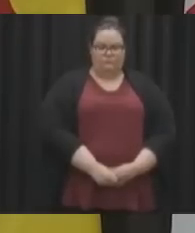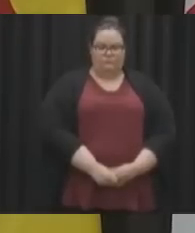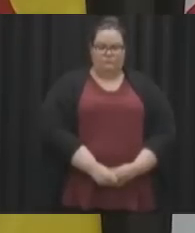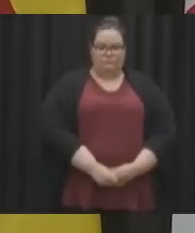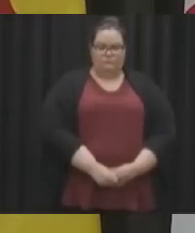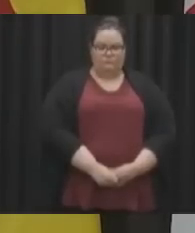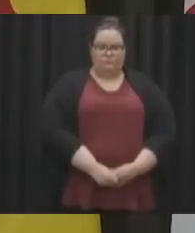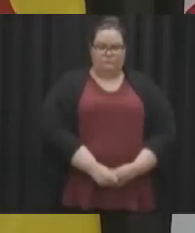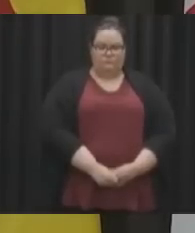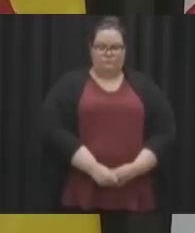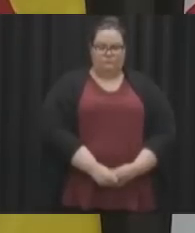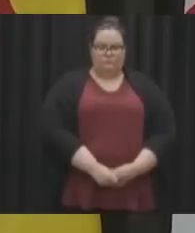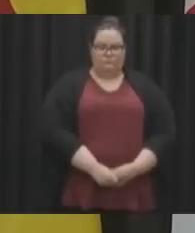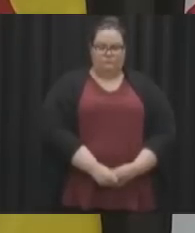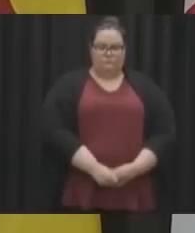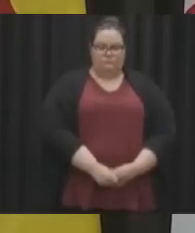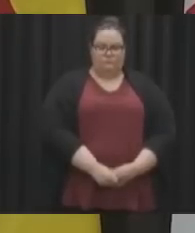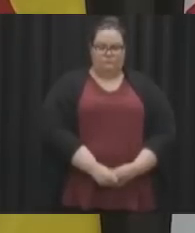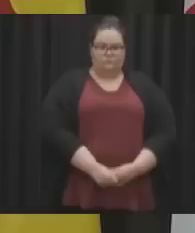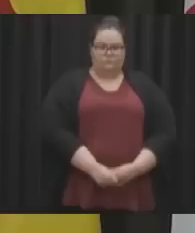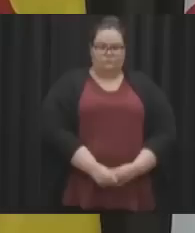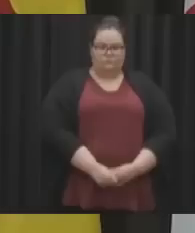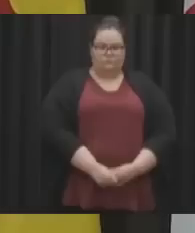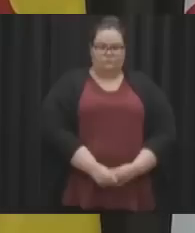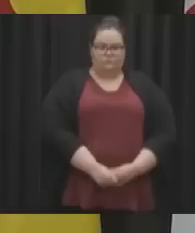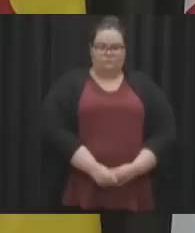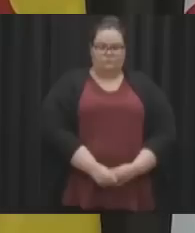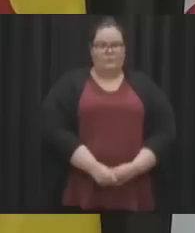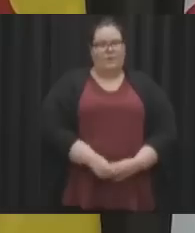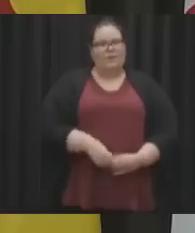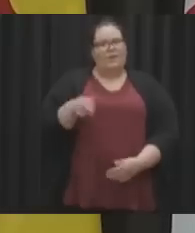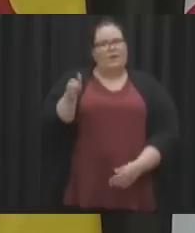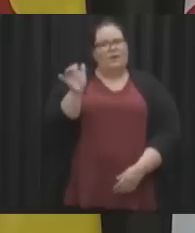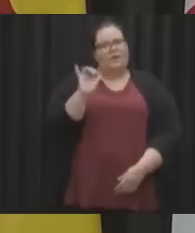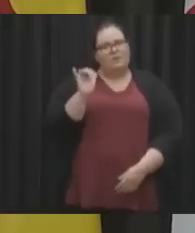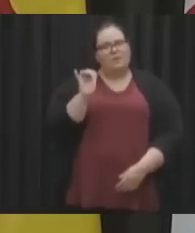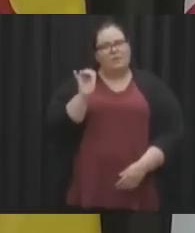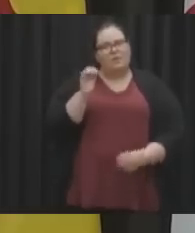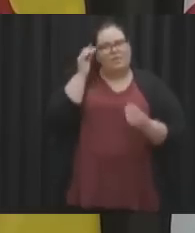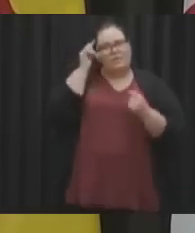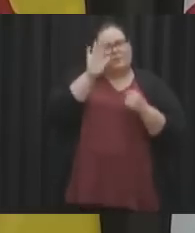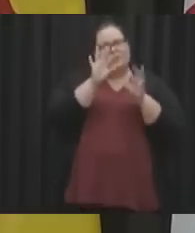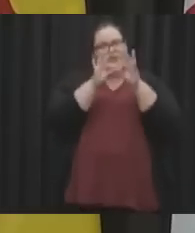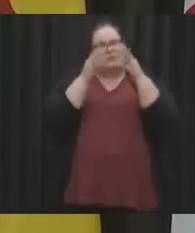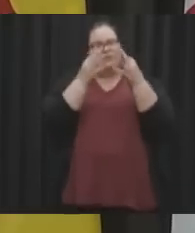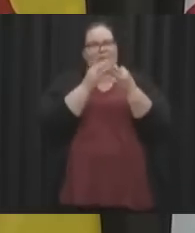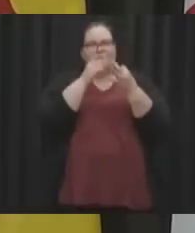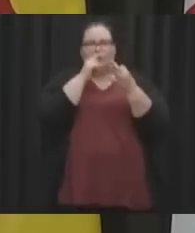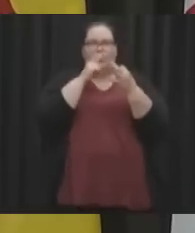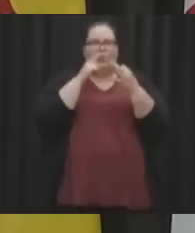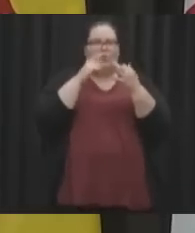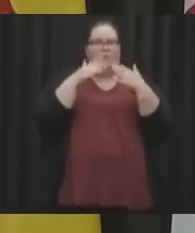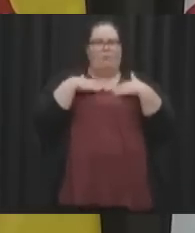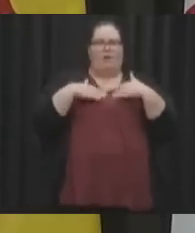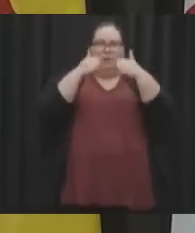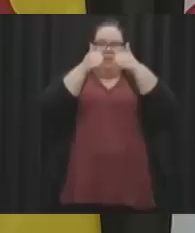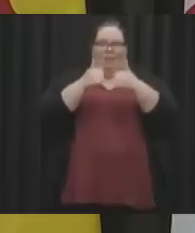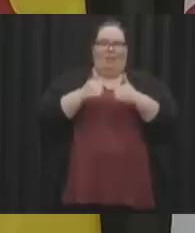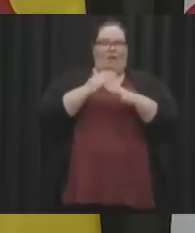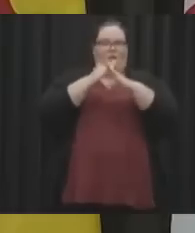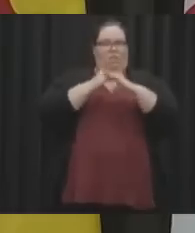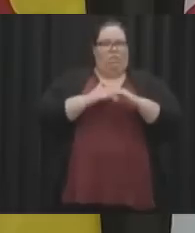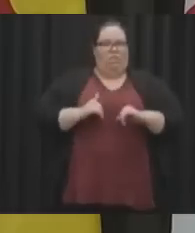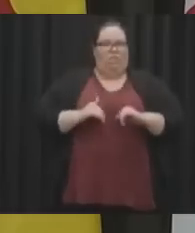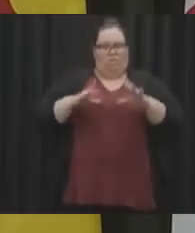point fingers. It's not a time to put out misinformation on social media. The best place to get your information is the GNB